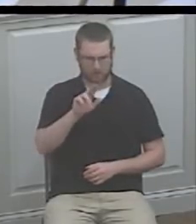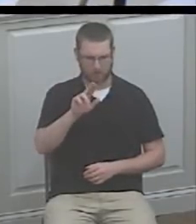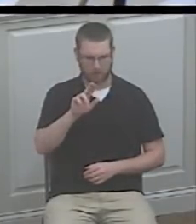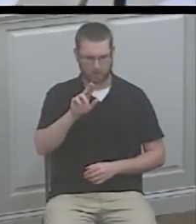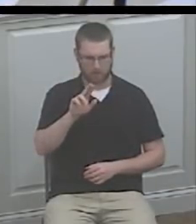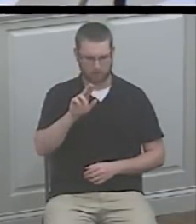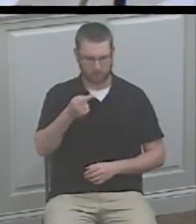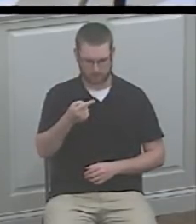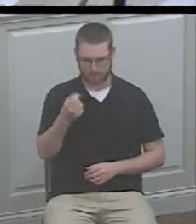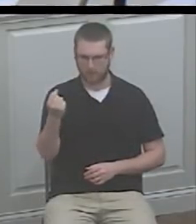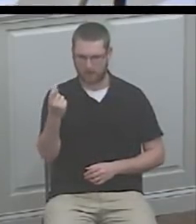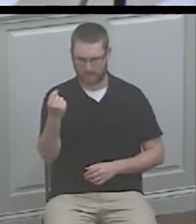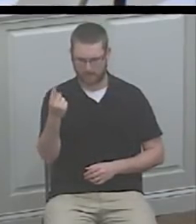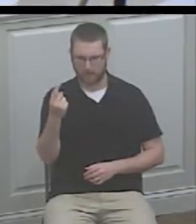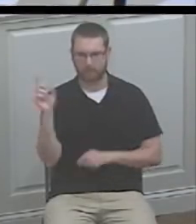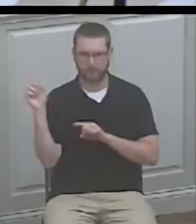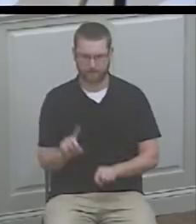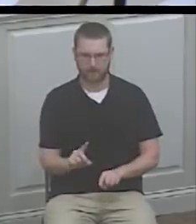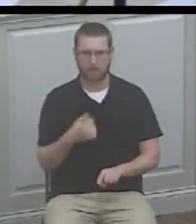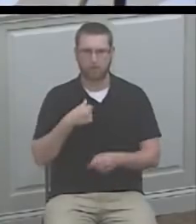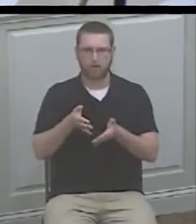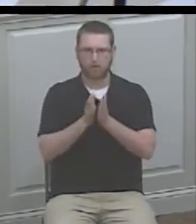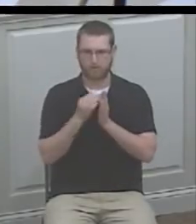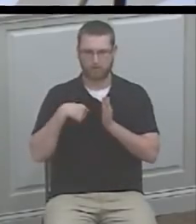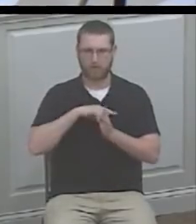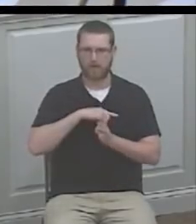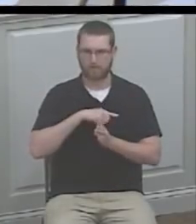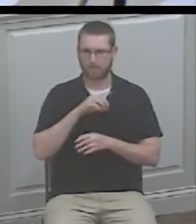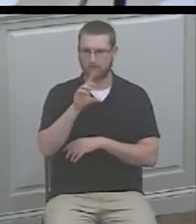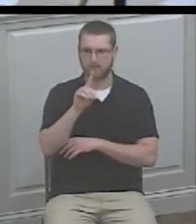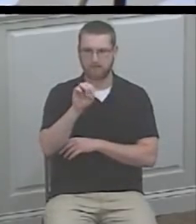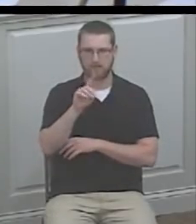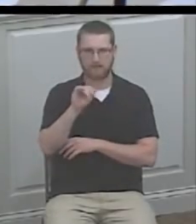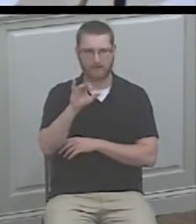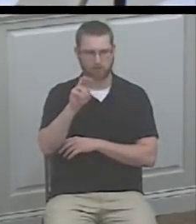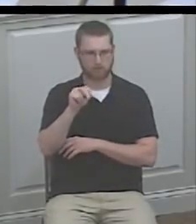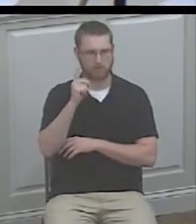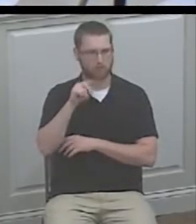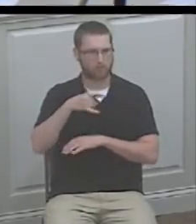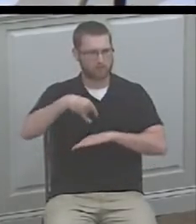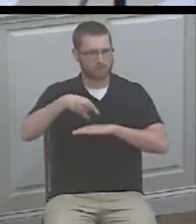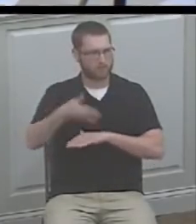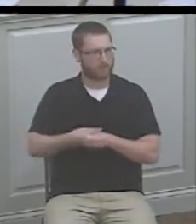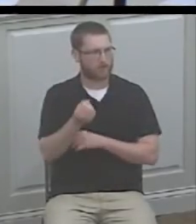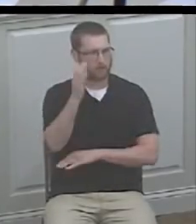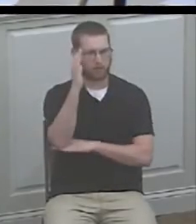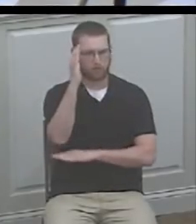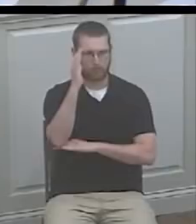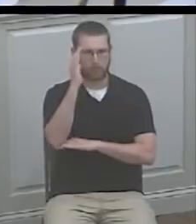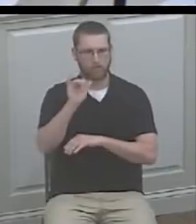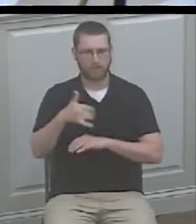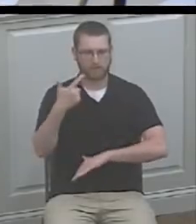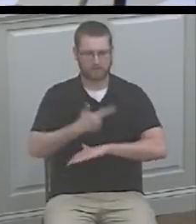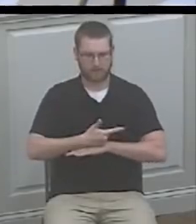11th. And so they are requesting that we have a dedication when all of those alumni members are present at 12 noon on that date.